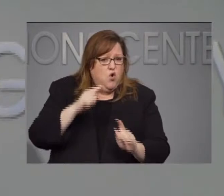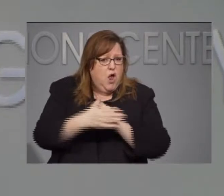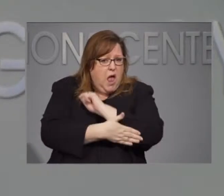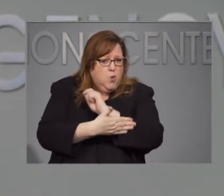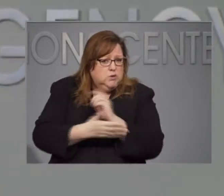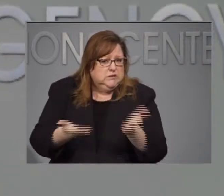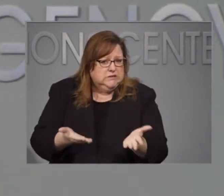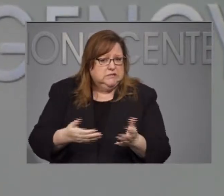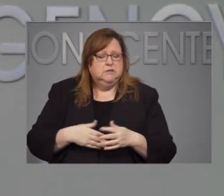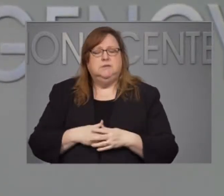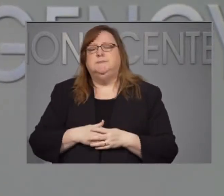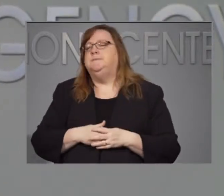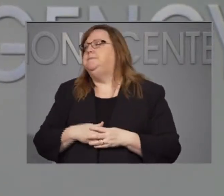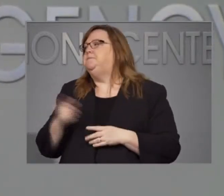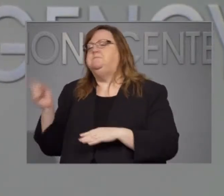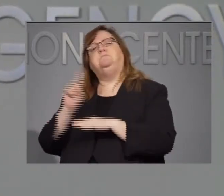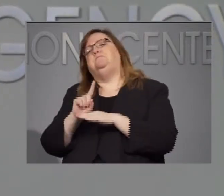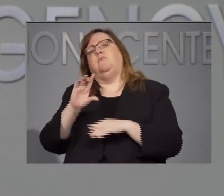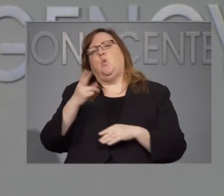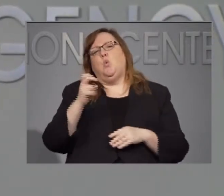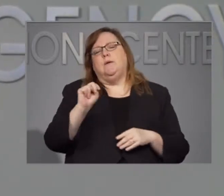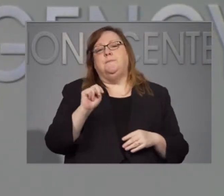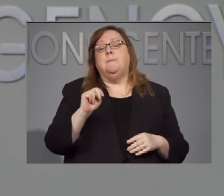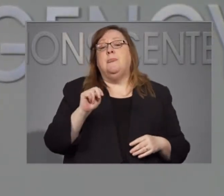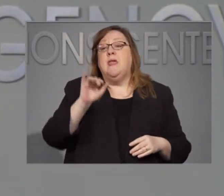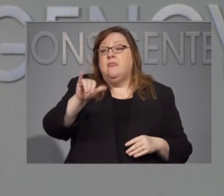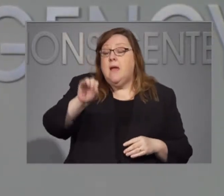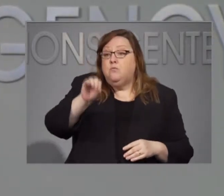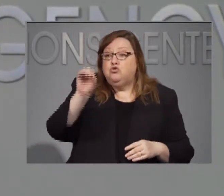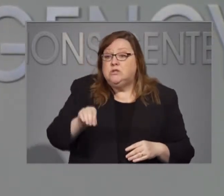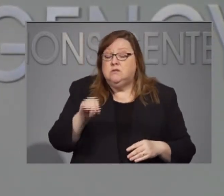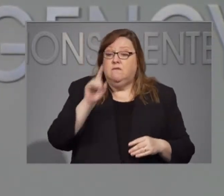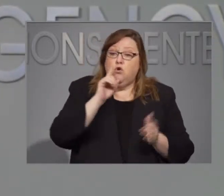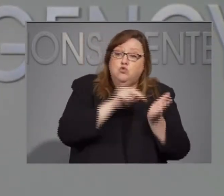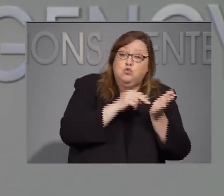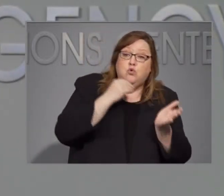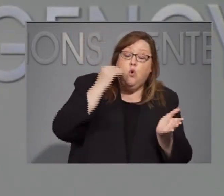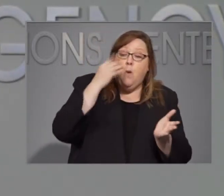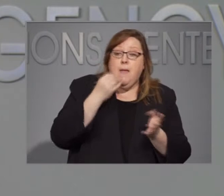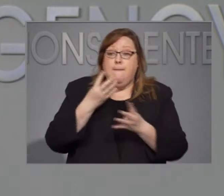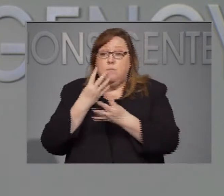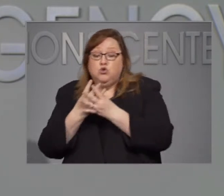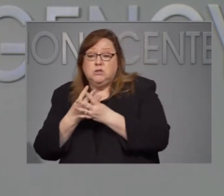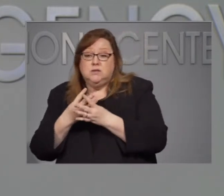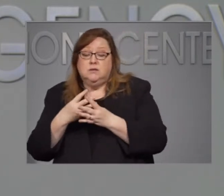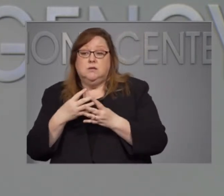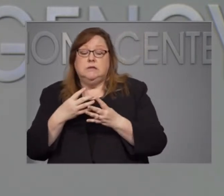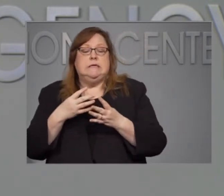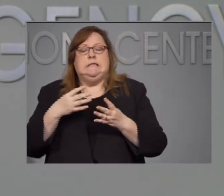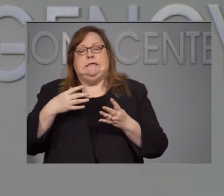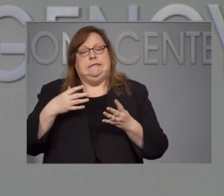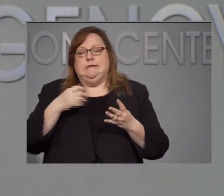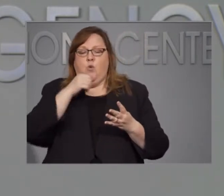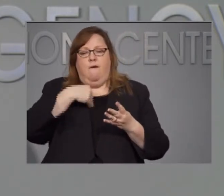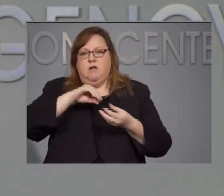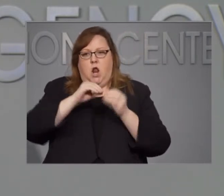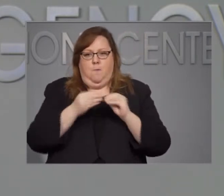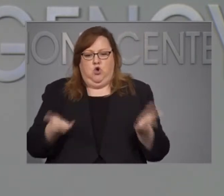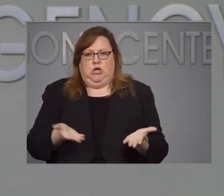Hi, Laura. I don't have the percentage off my top of my head, so let us get back to you on the percentage that are related to long-term